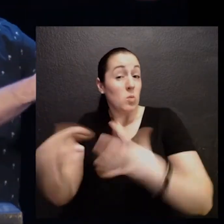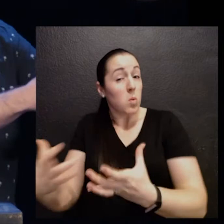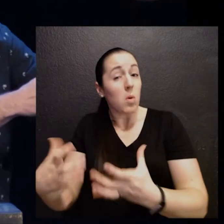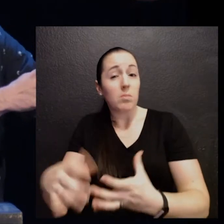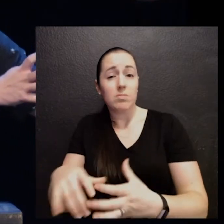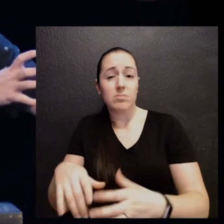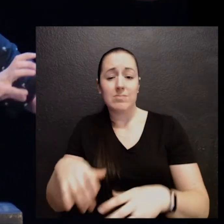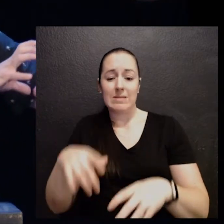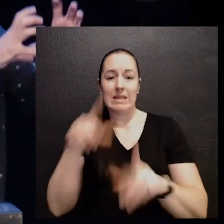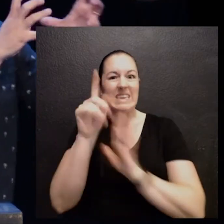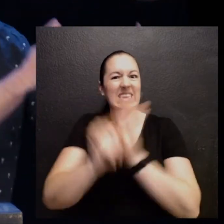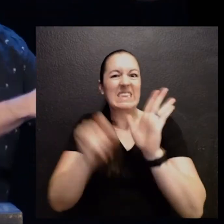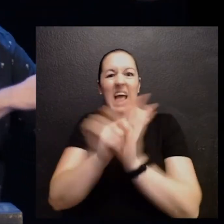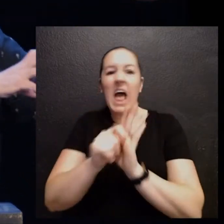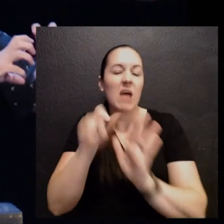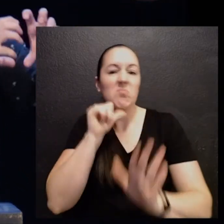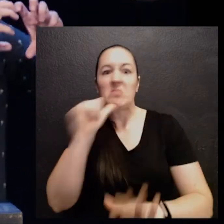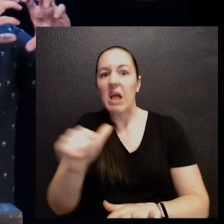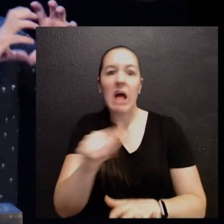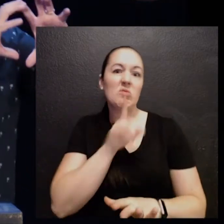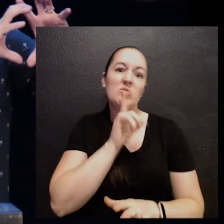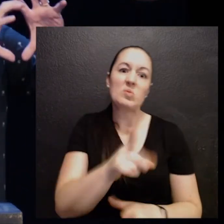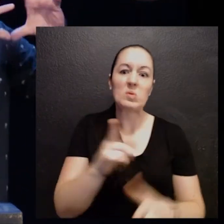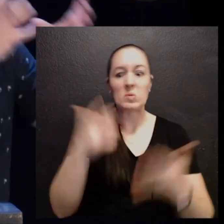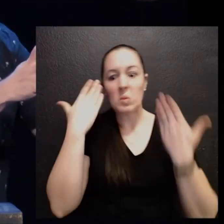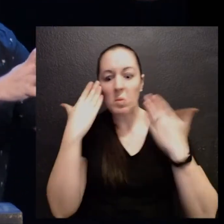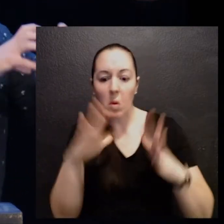from Egypt,